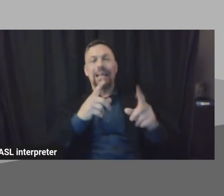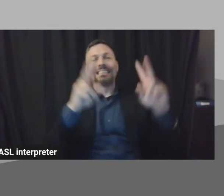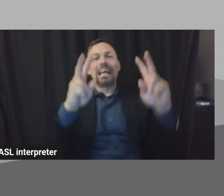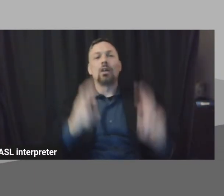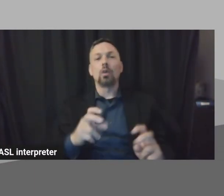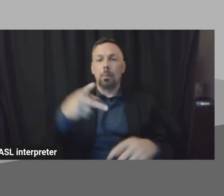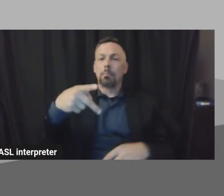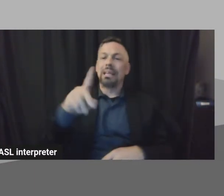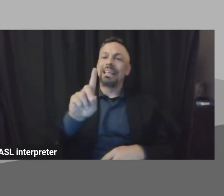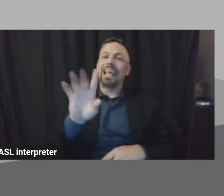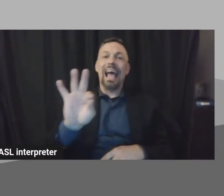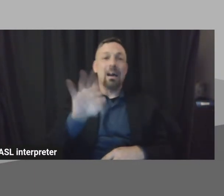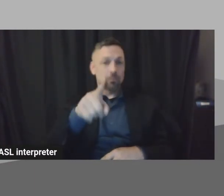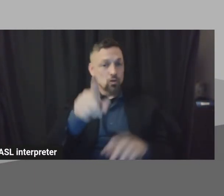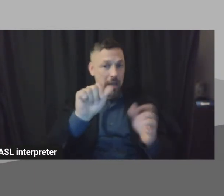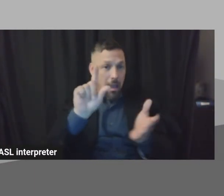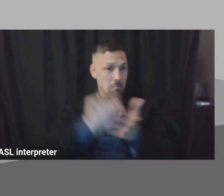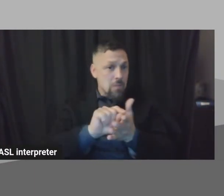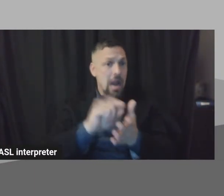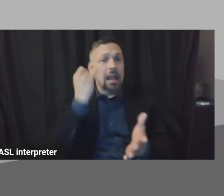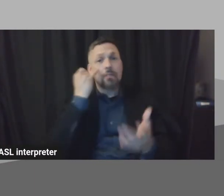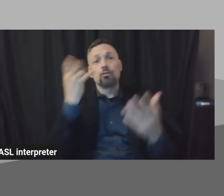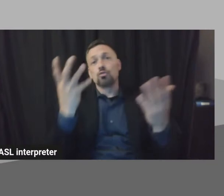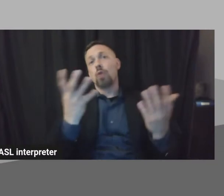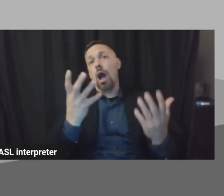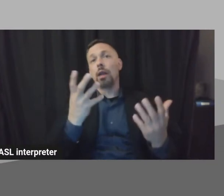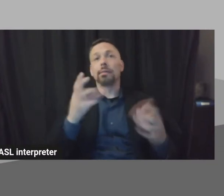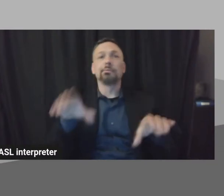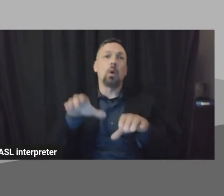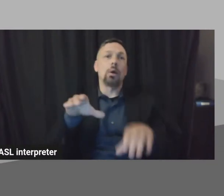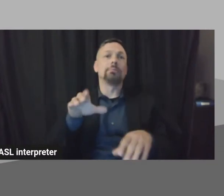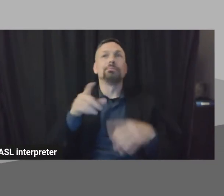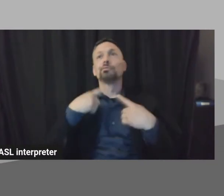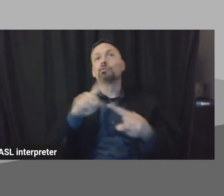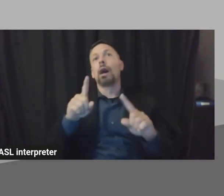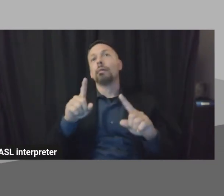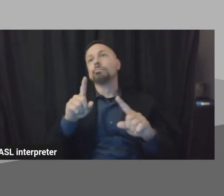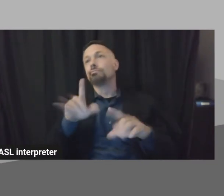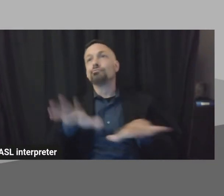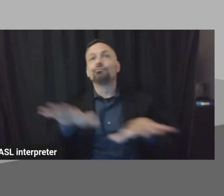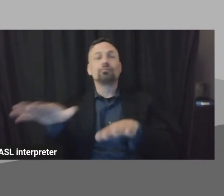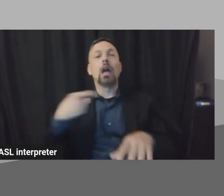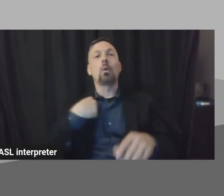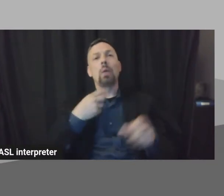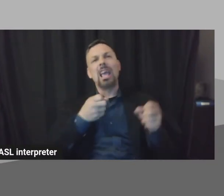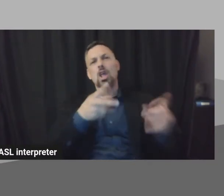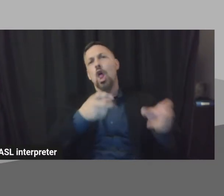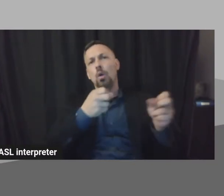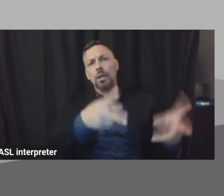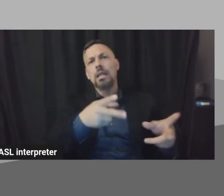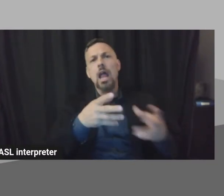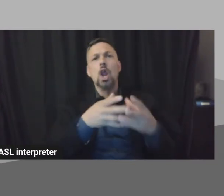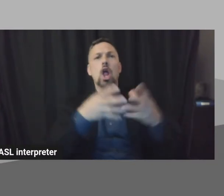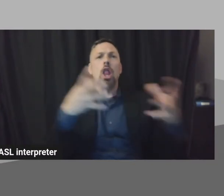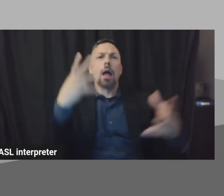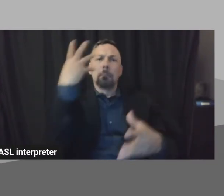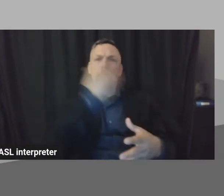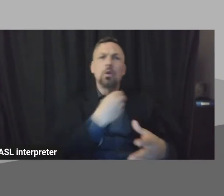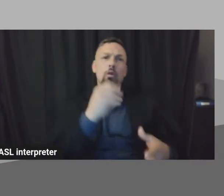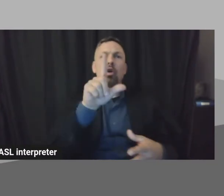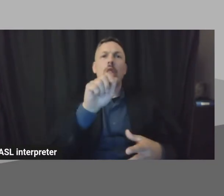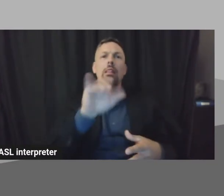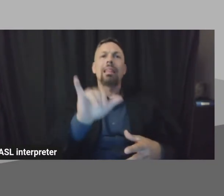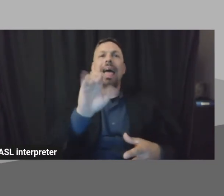can print if you want to use it offline. And we just loaded in some really beautiful layouts